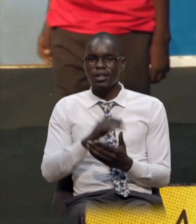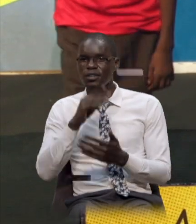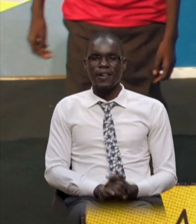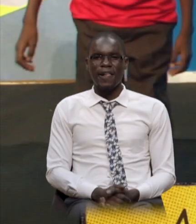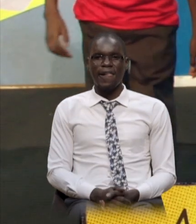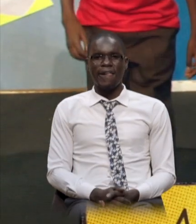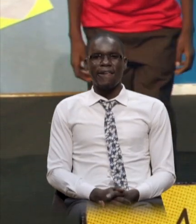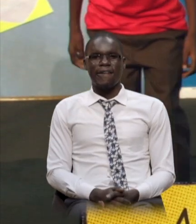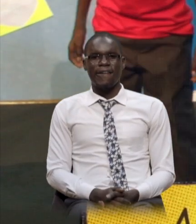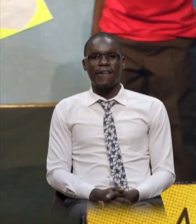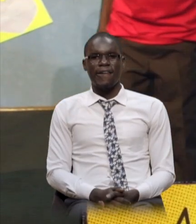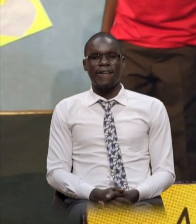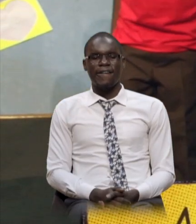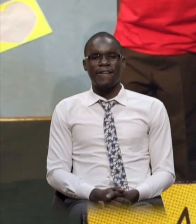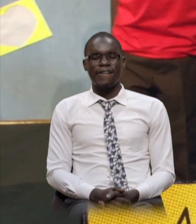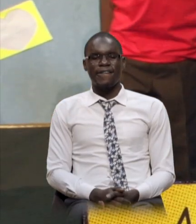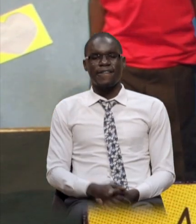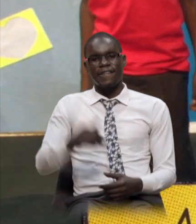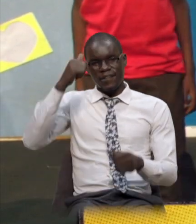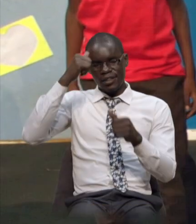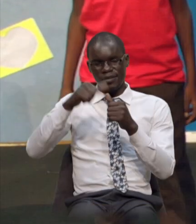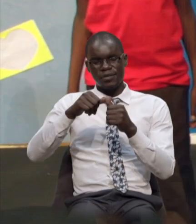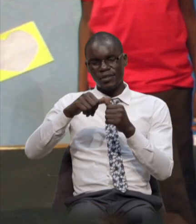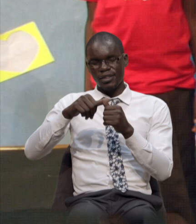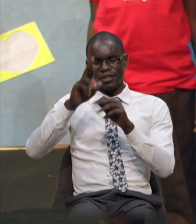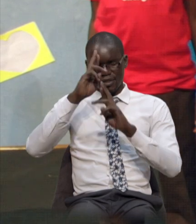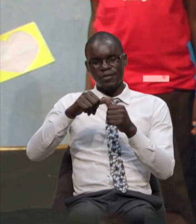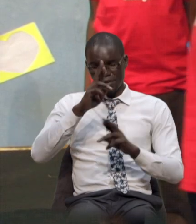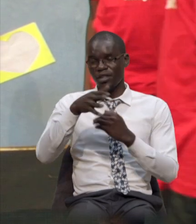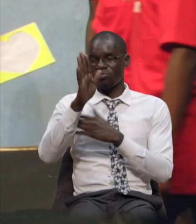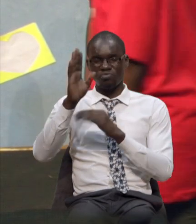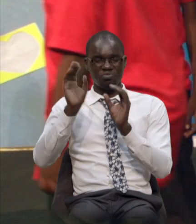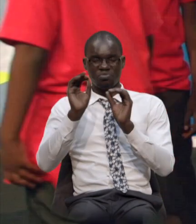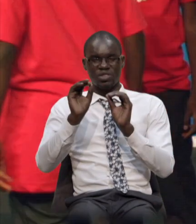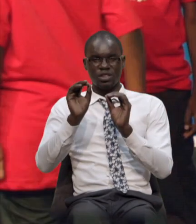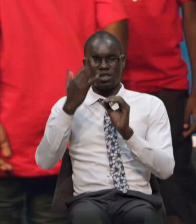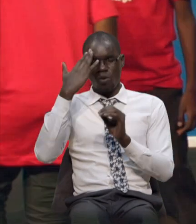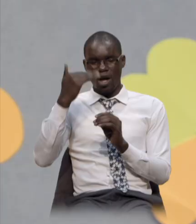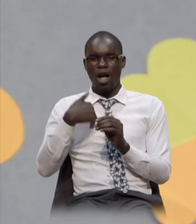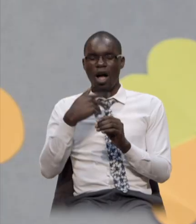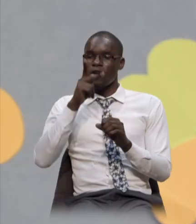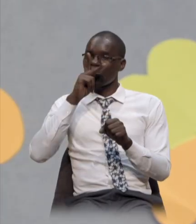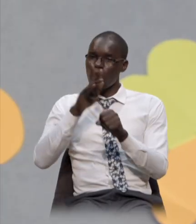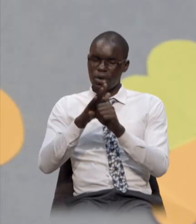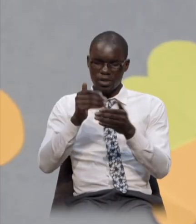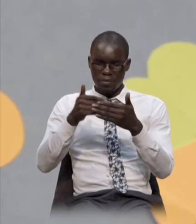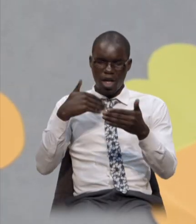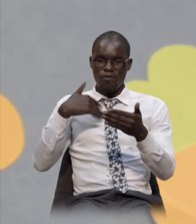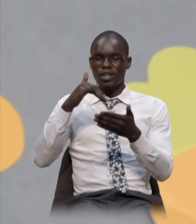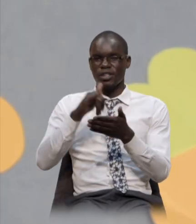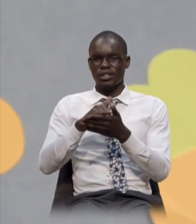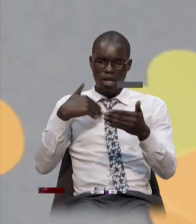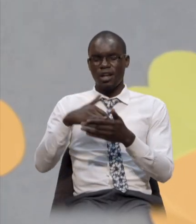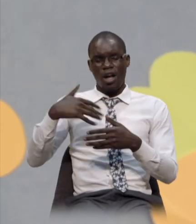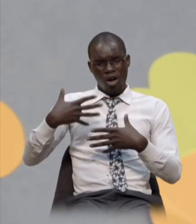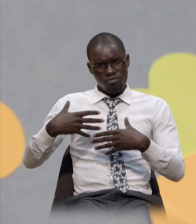was Ananias. Remember, they never respected God because they had promised that they